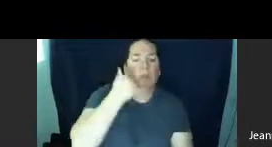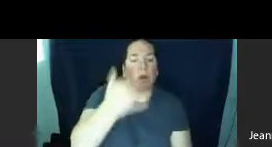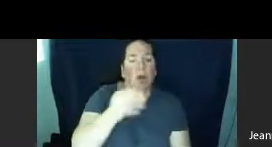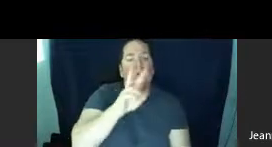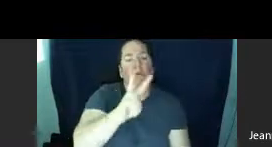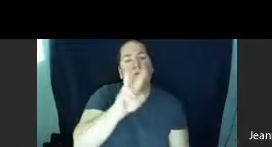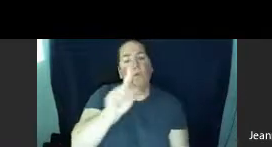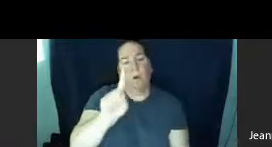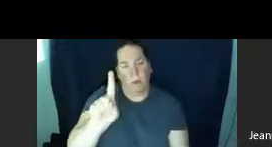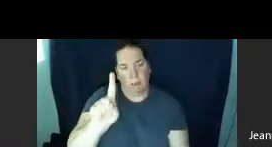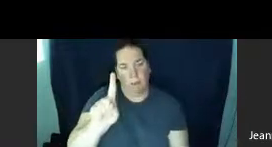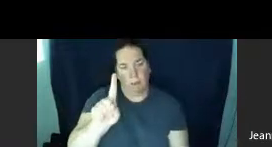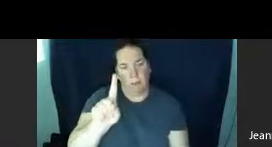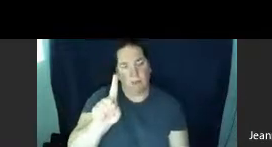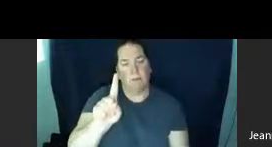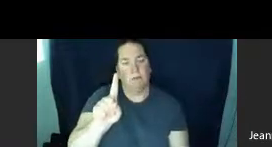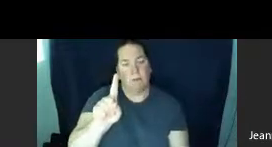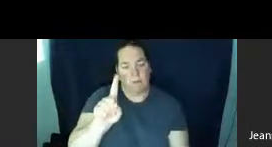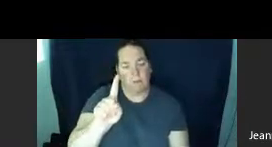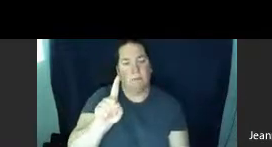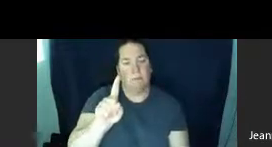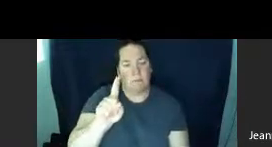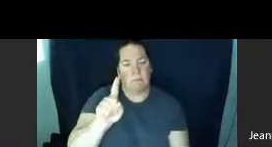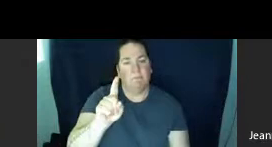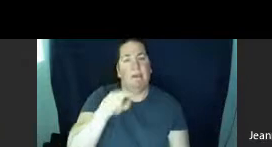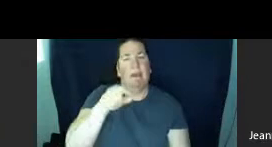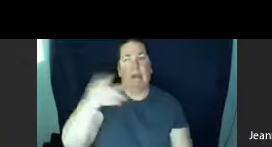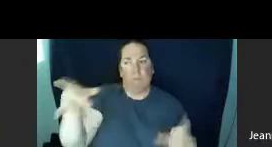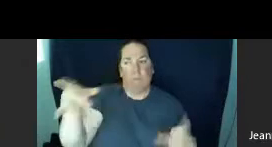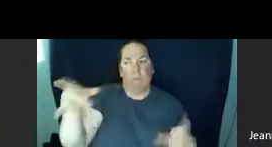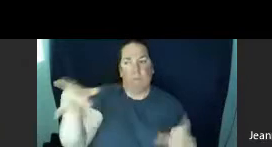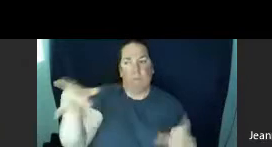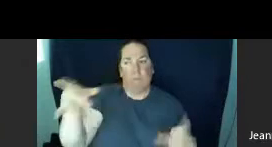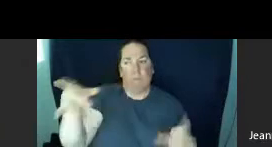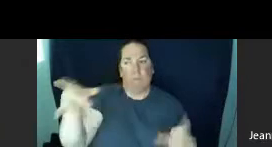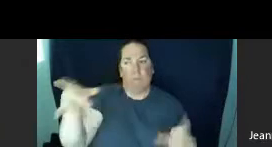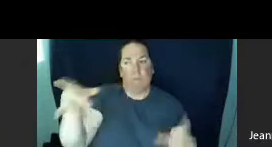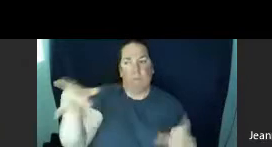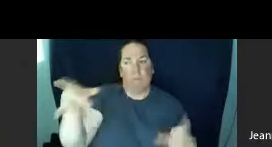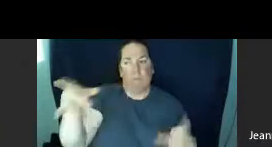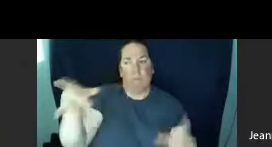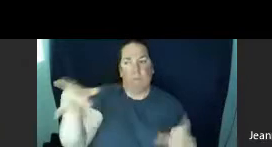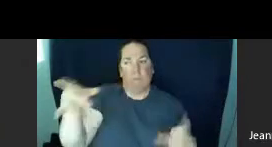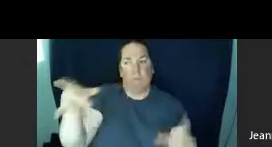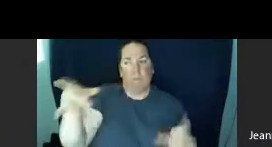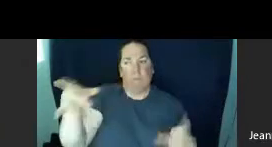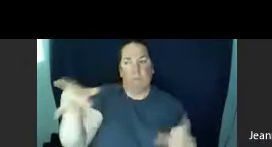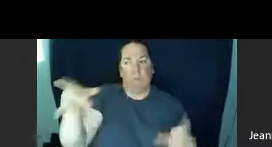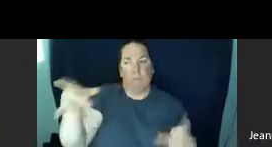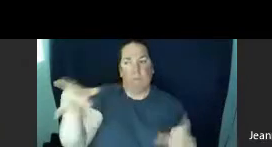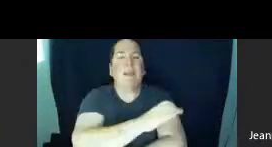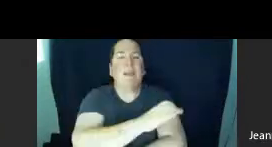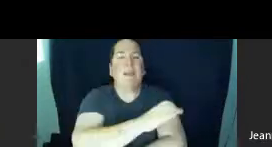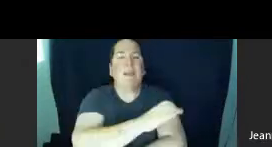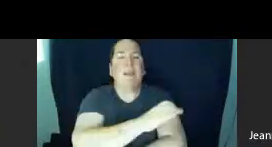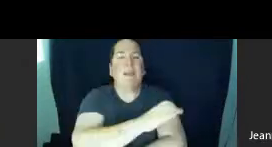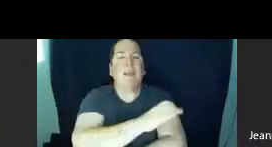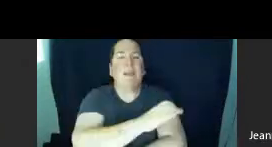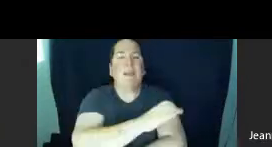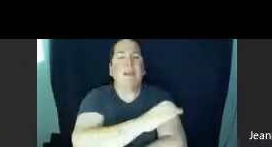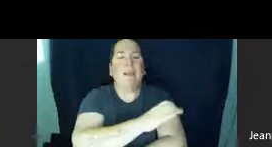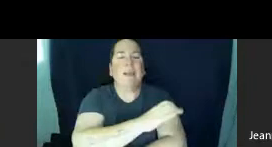211 um, to connect them with a free health clinic around the state or a federally qualified health center in